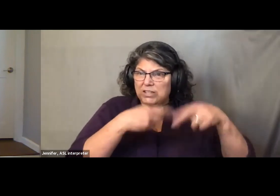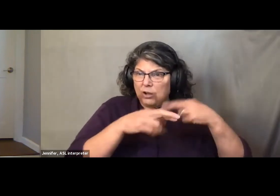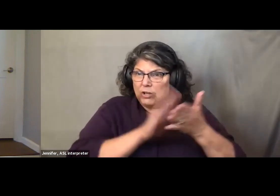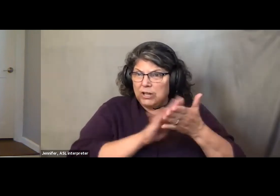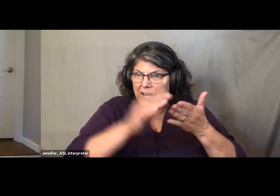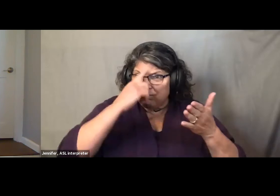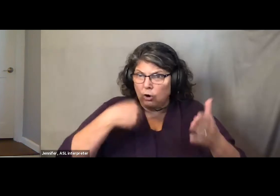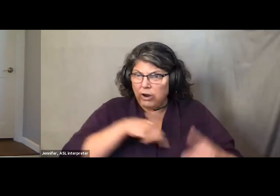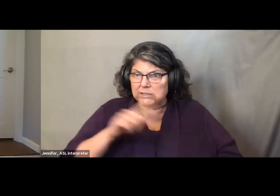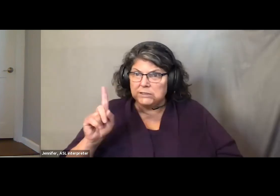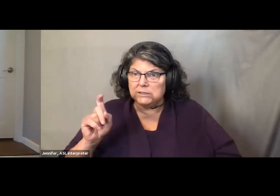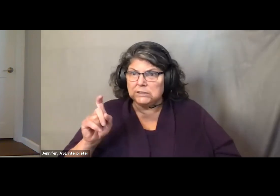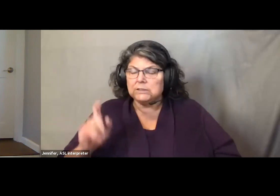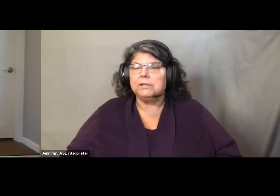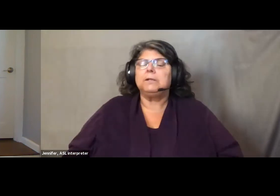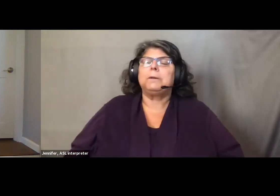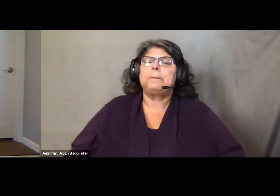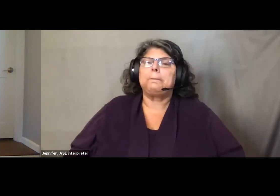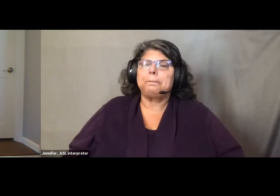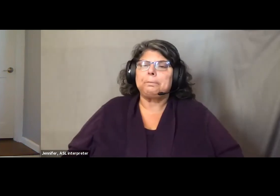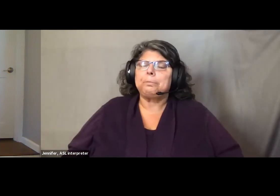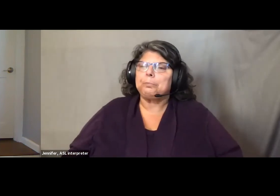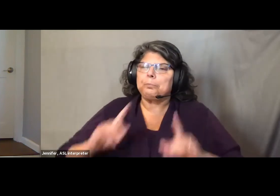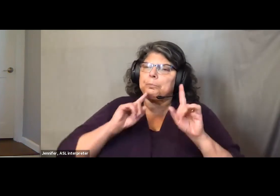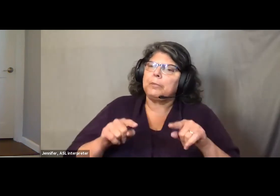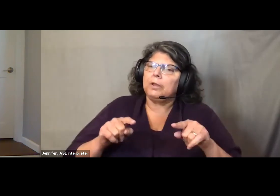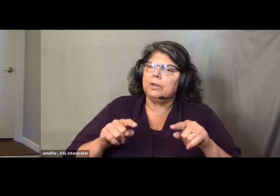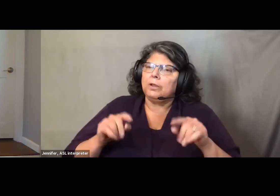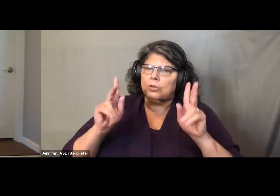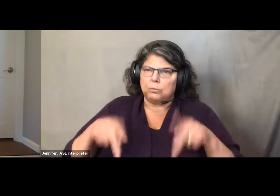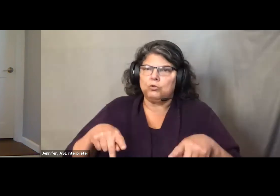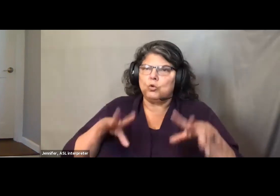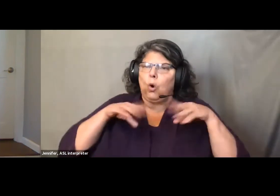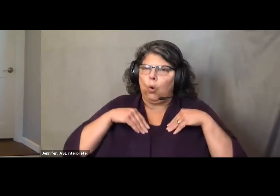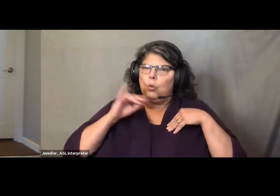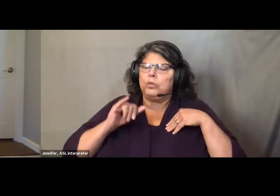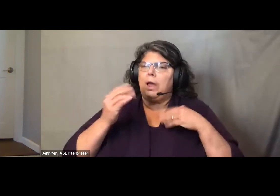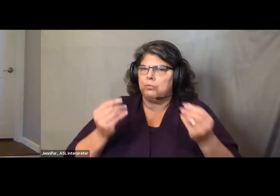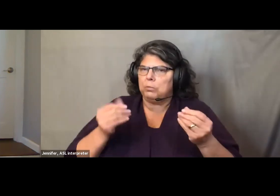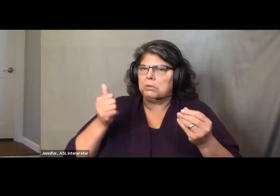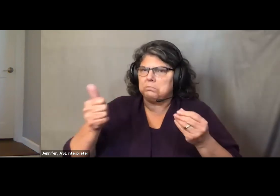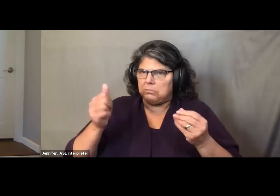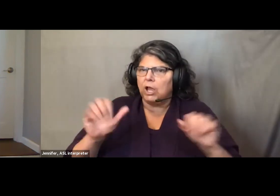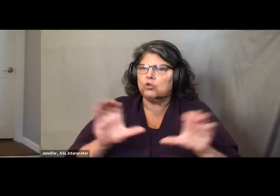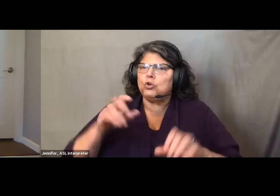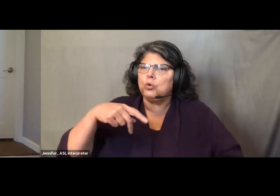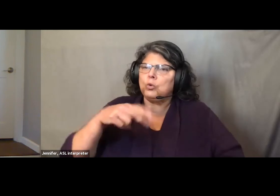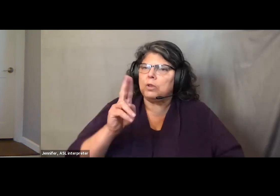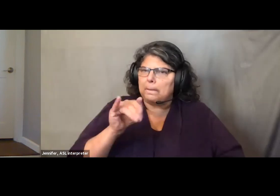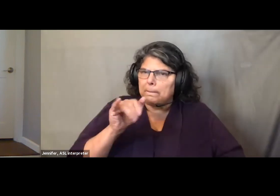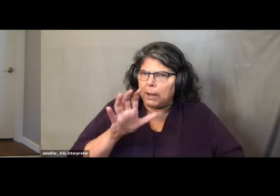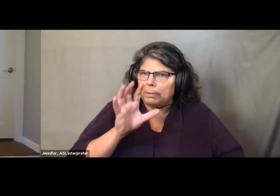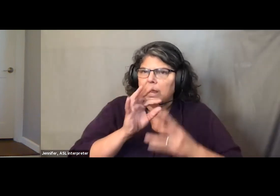So, you know, the property owner has the choice of doing the public option or the